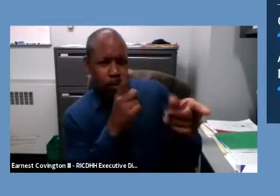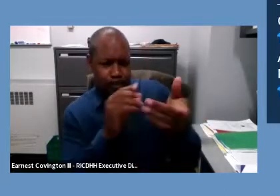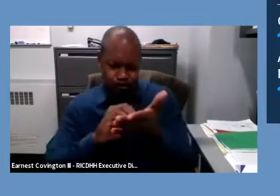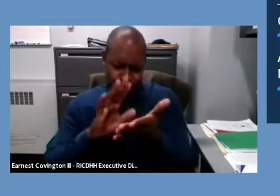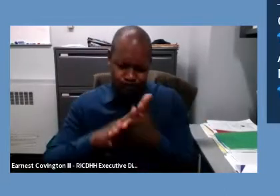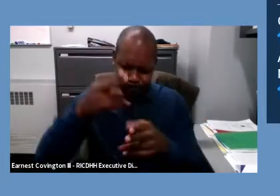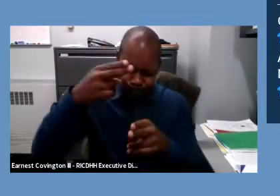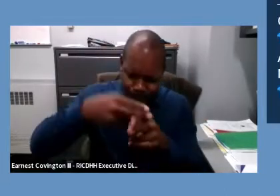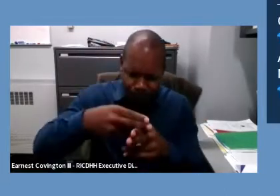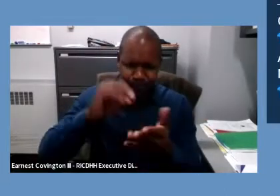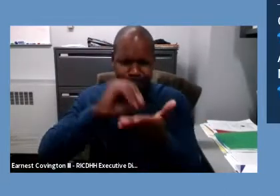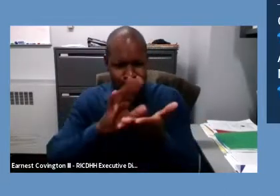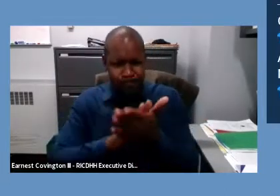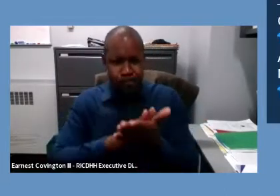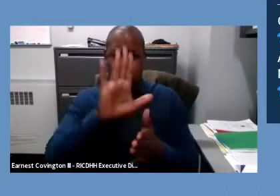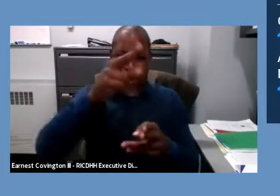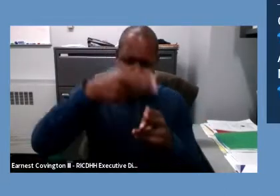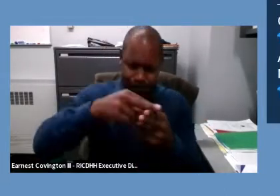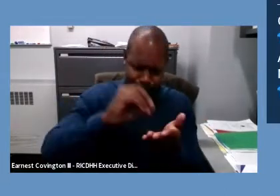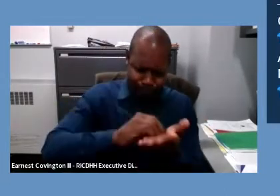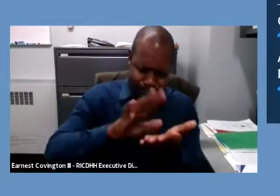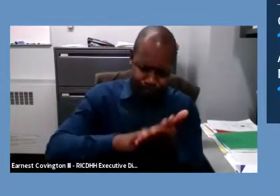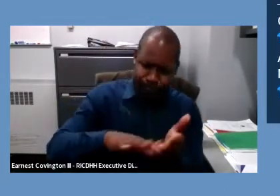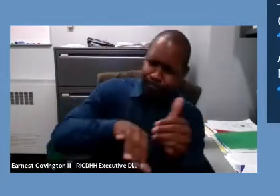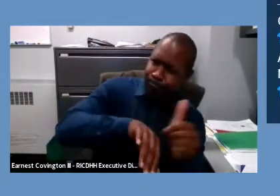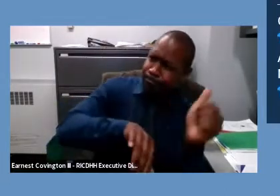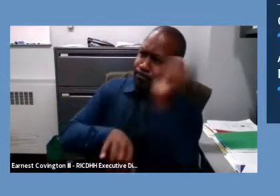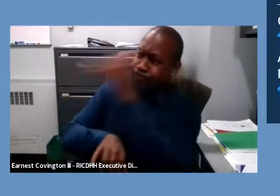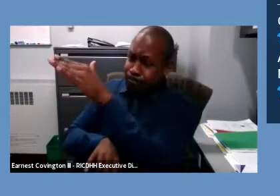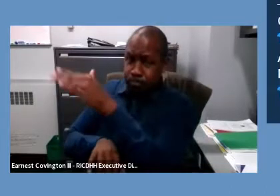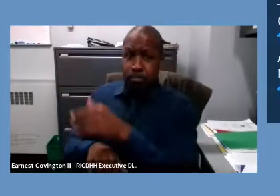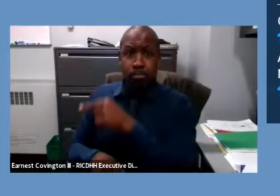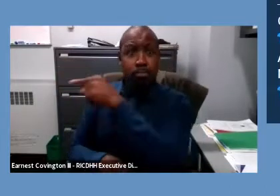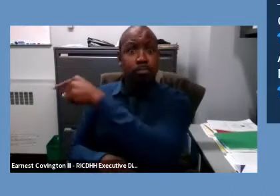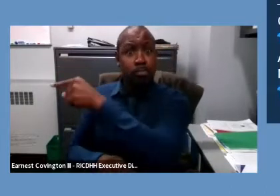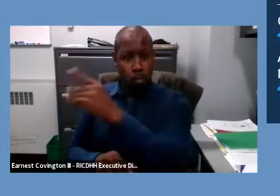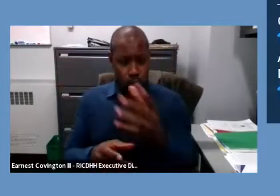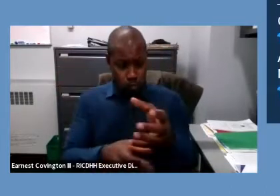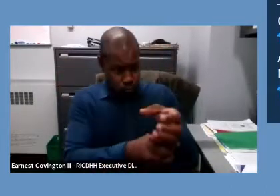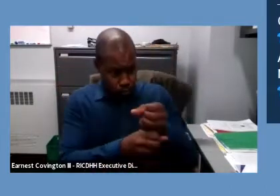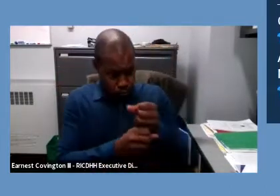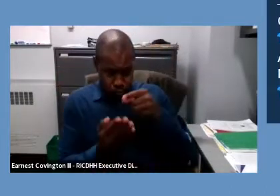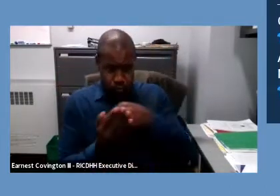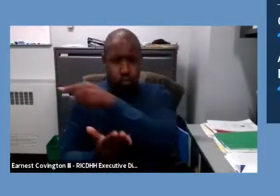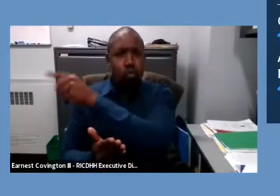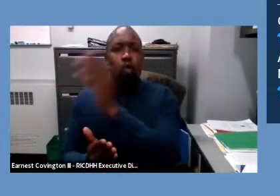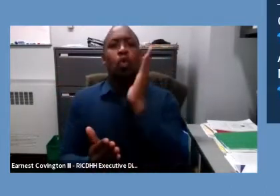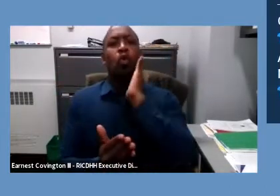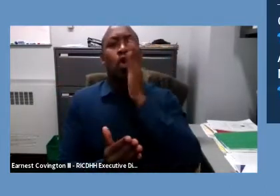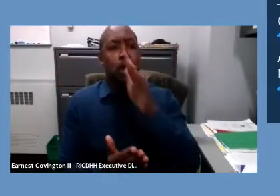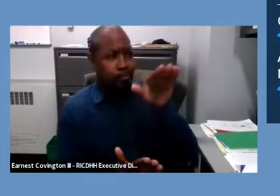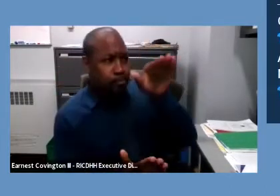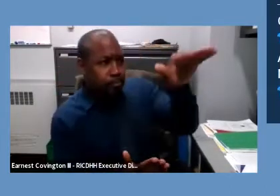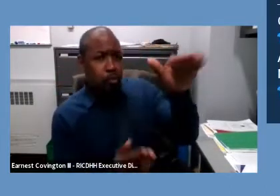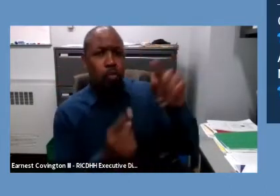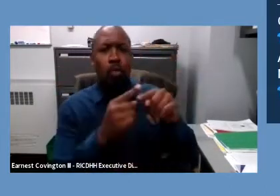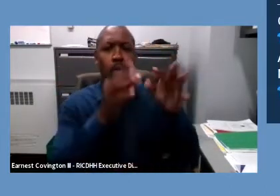If you file a complaint and put the interpreter's name in it and your name on it and send it in,